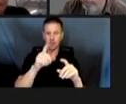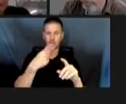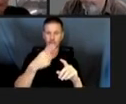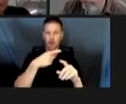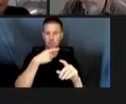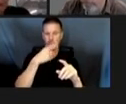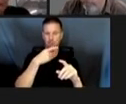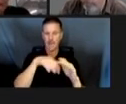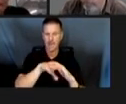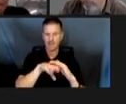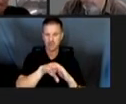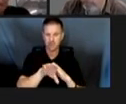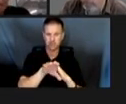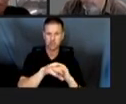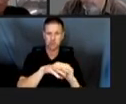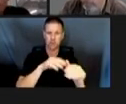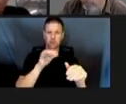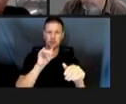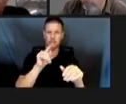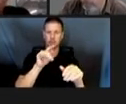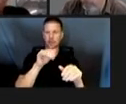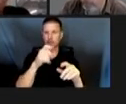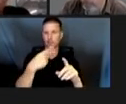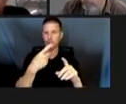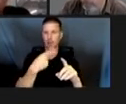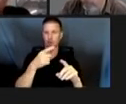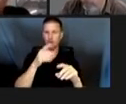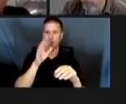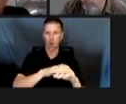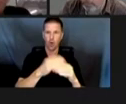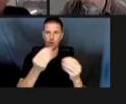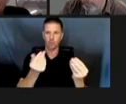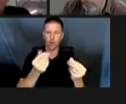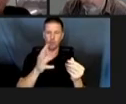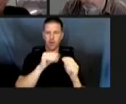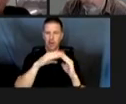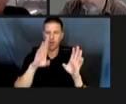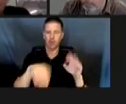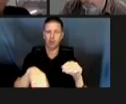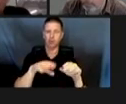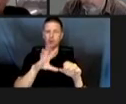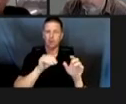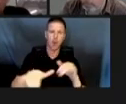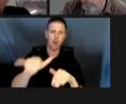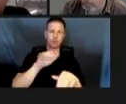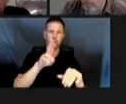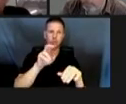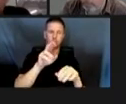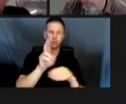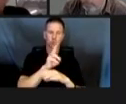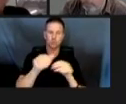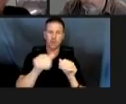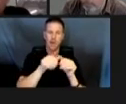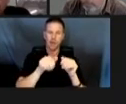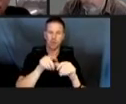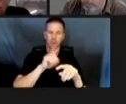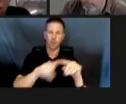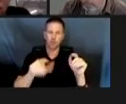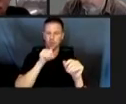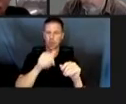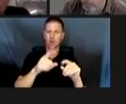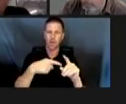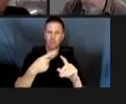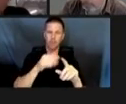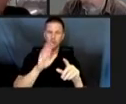public access. It is about getting onto the property and housing and those common use areas, but it is not about